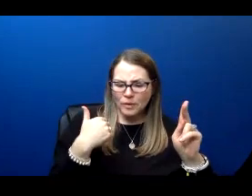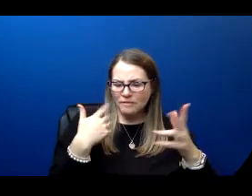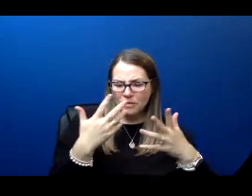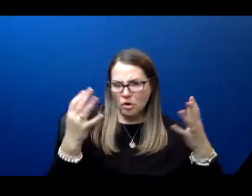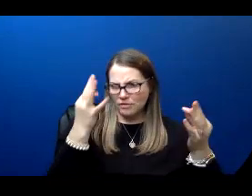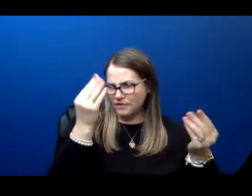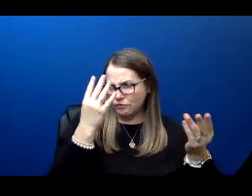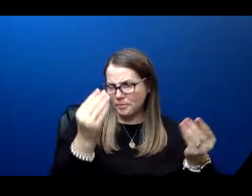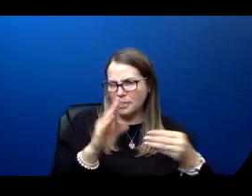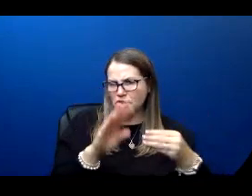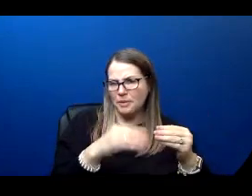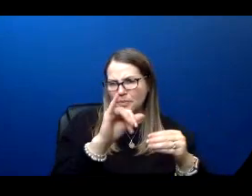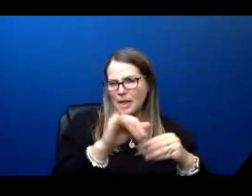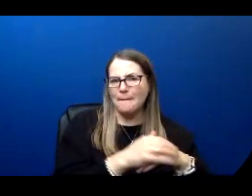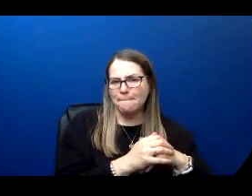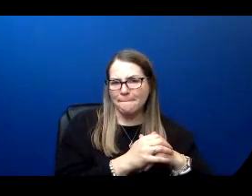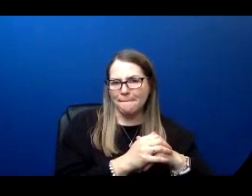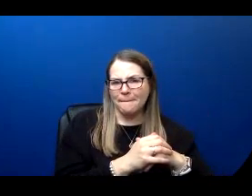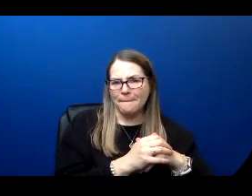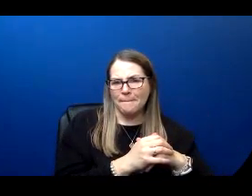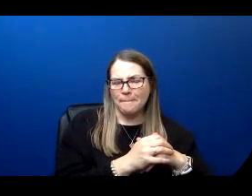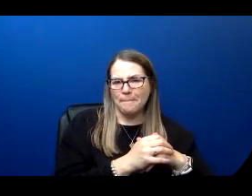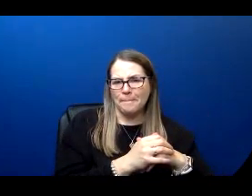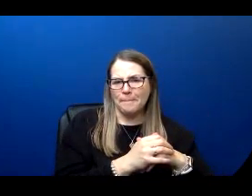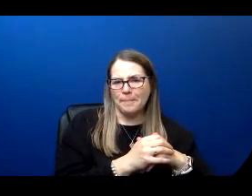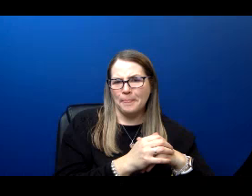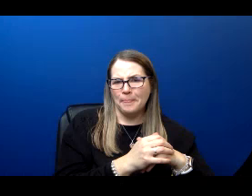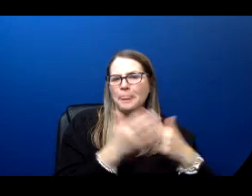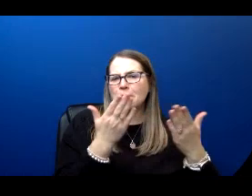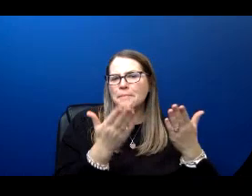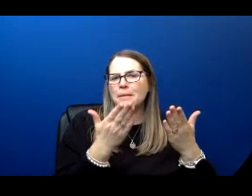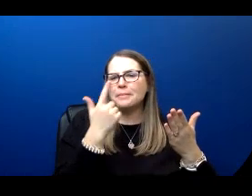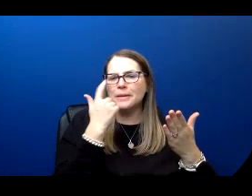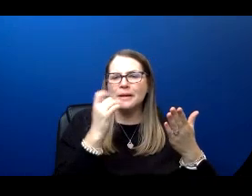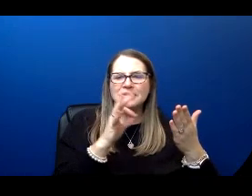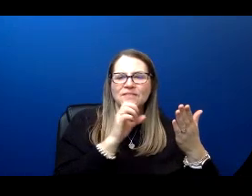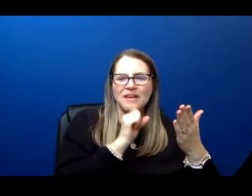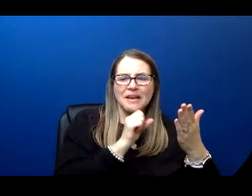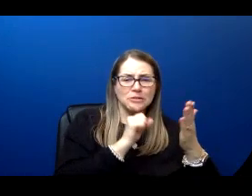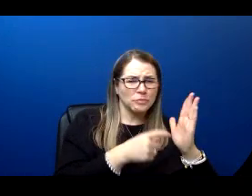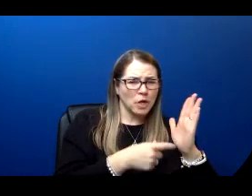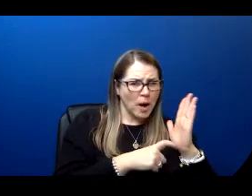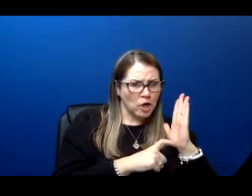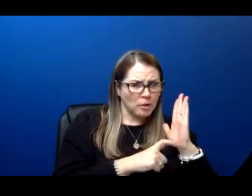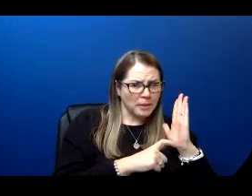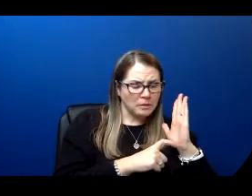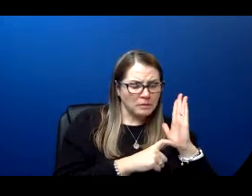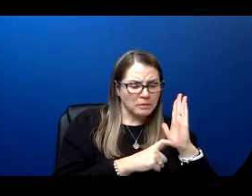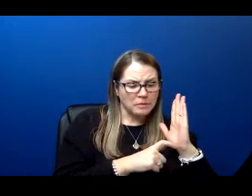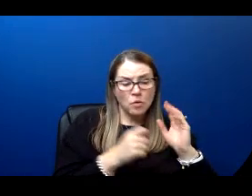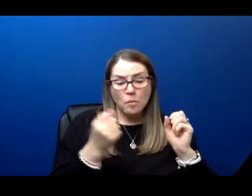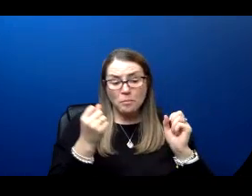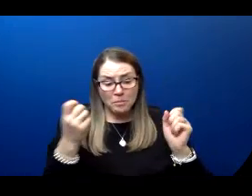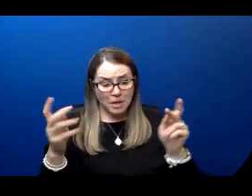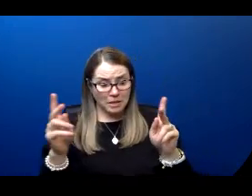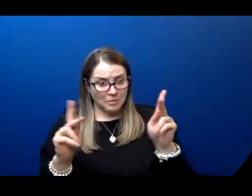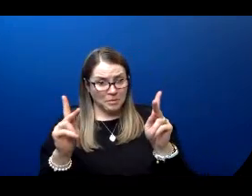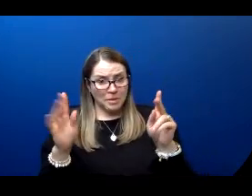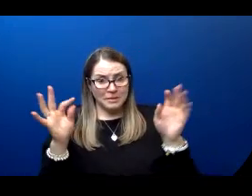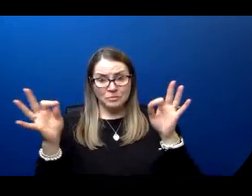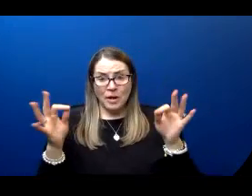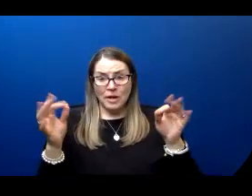information about it. Maybe because of the age requirement. So also, many individuals express a